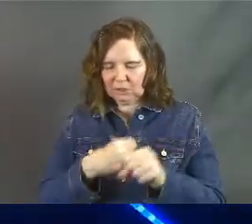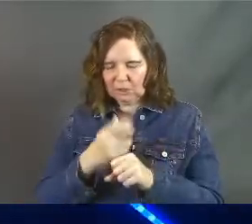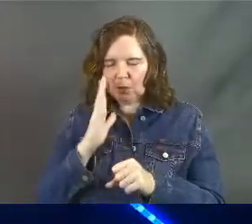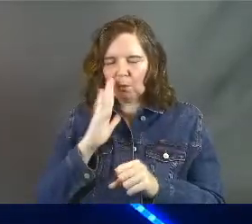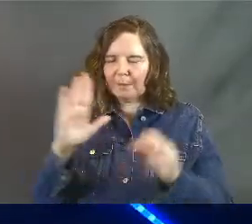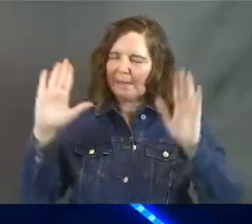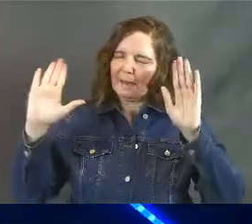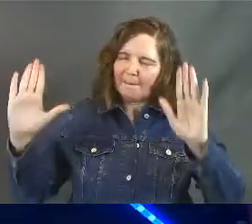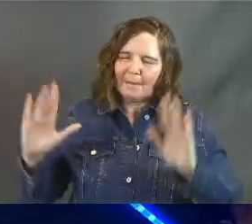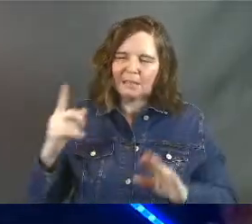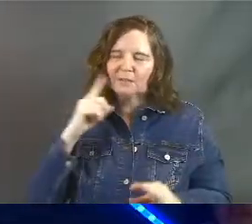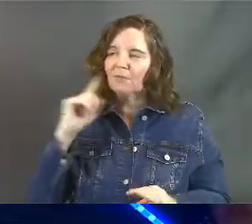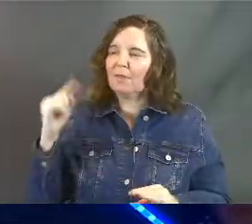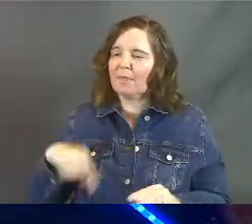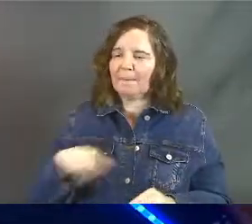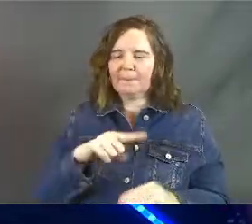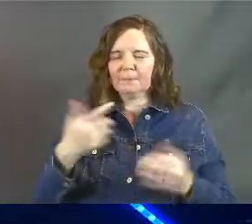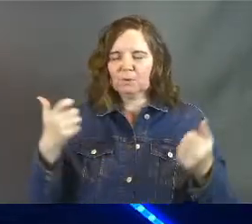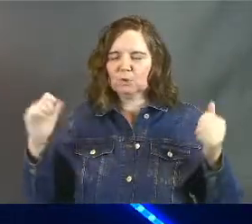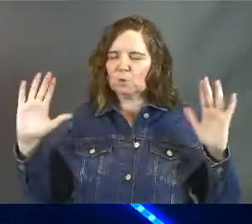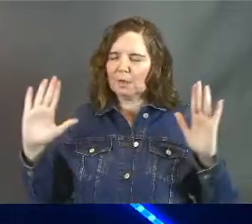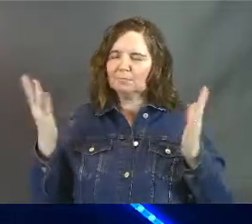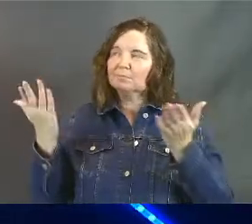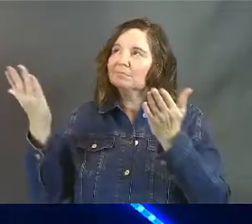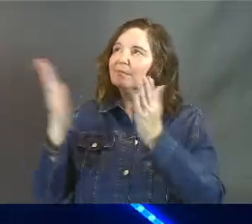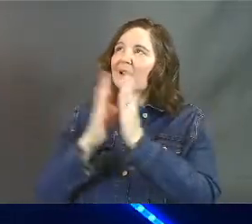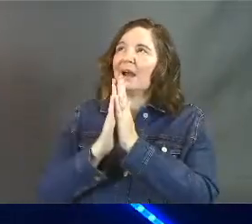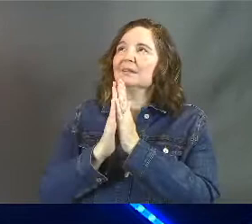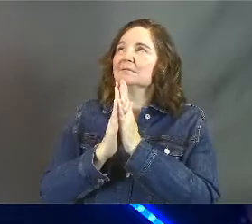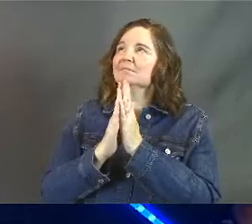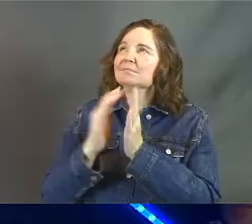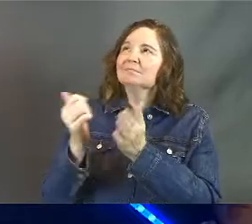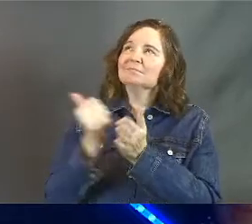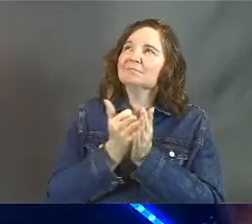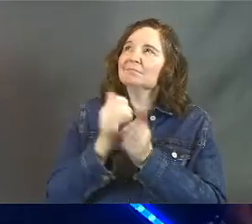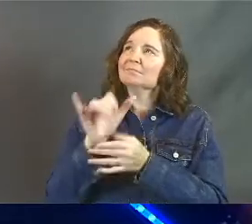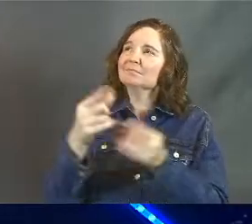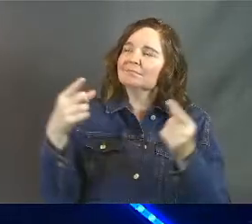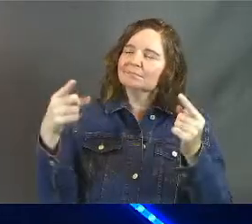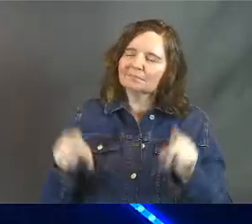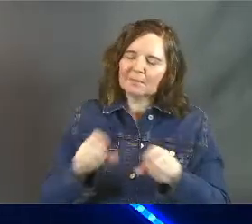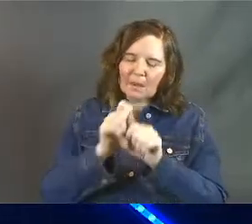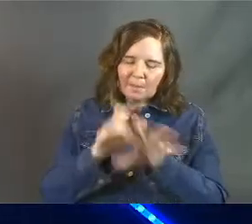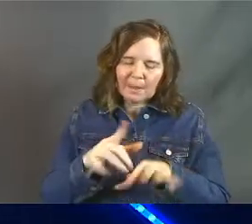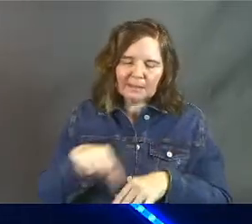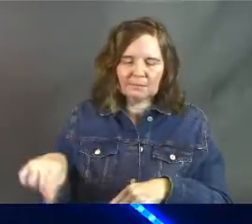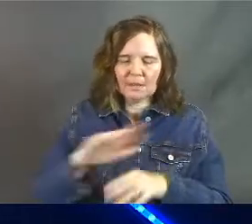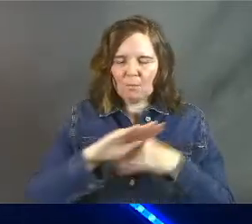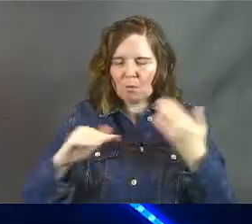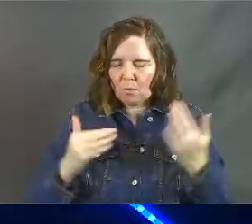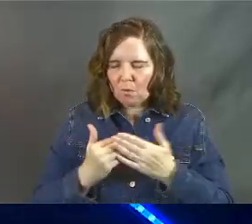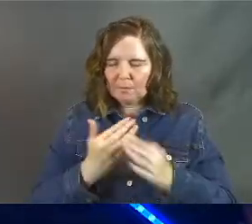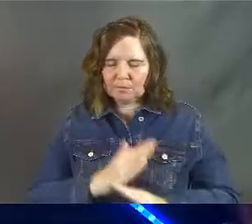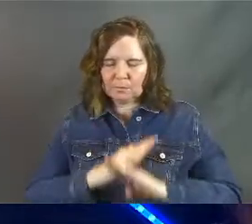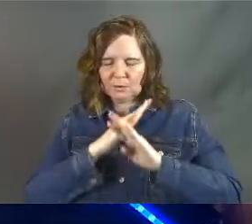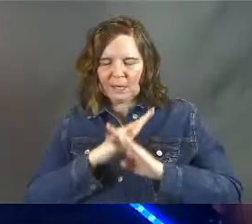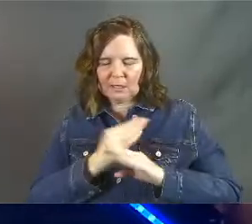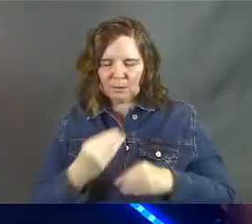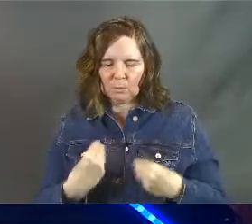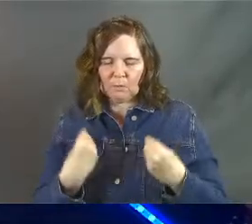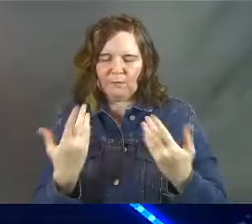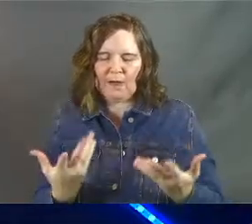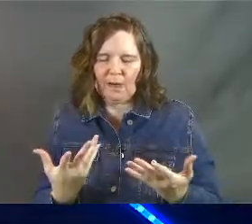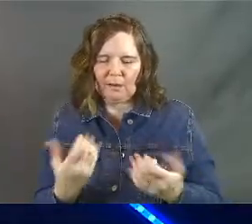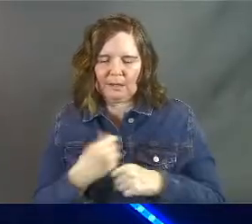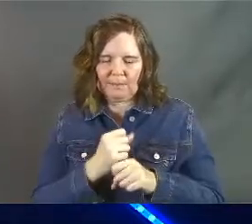going to be amazing for them, God. We surrender that to You, and we ask that You just make that happen, God, that You bless them all, God, that You're protecting, You're